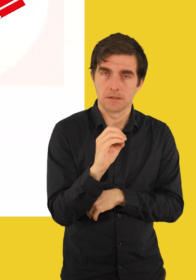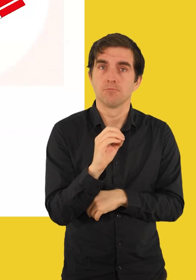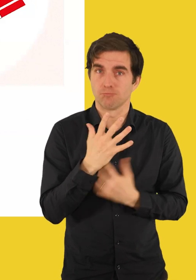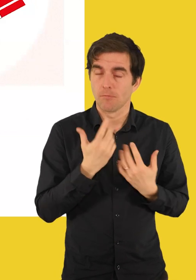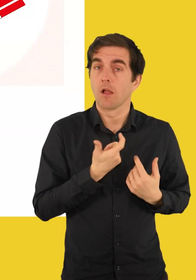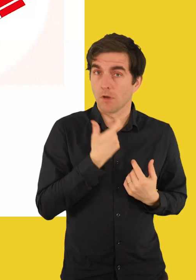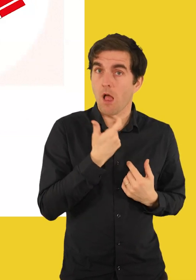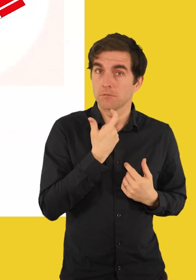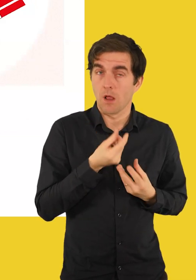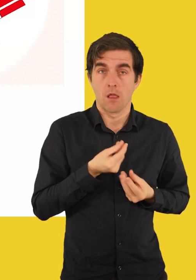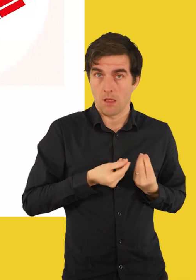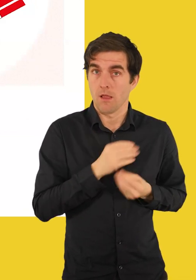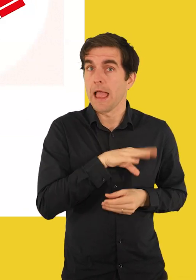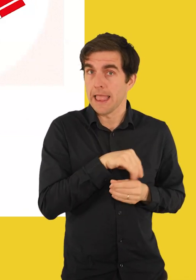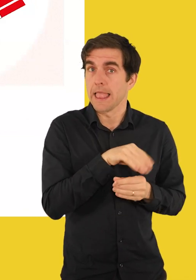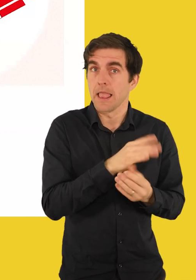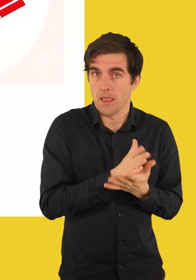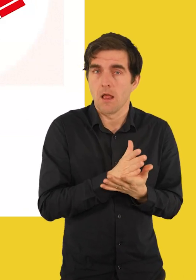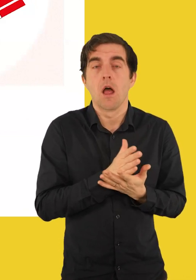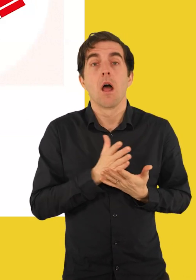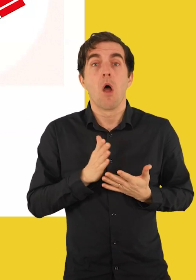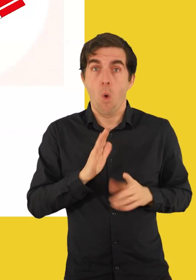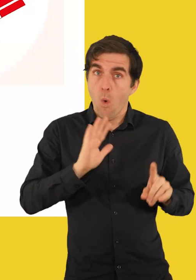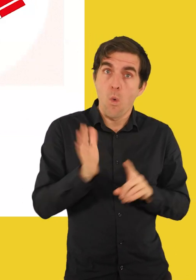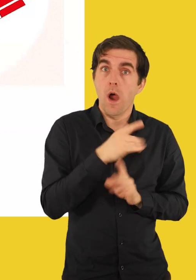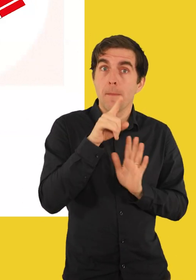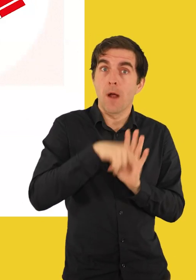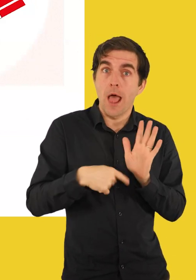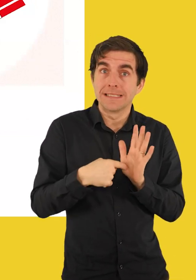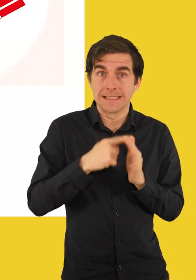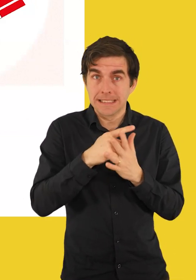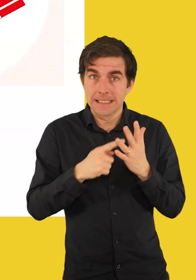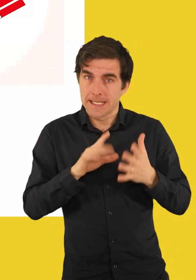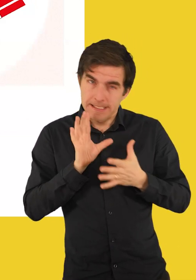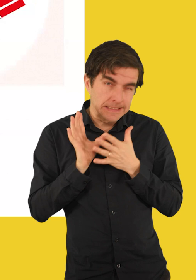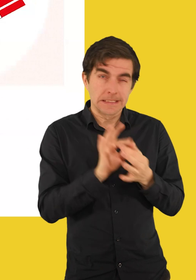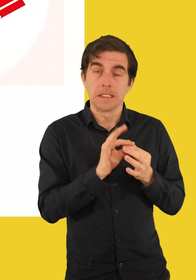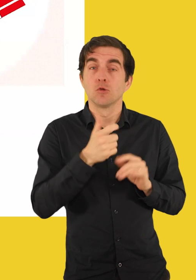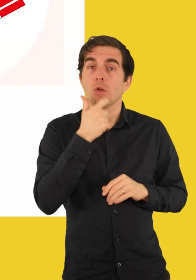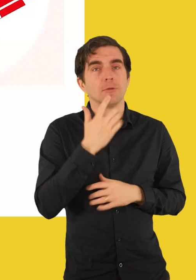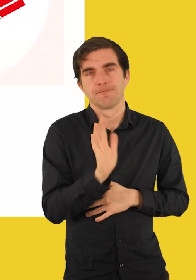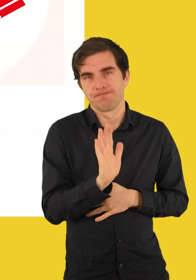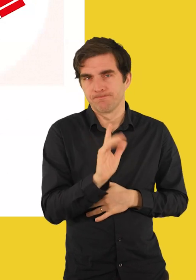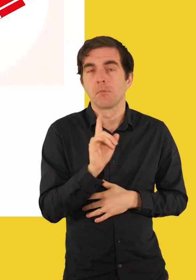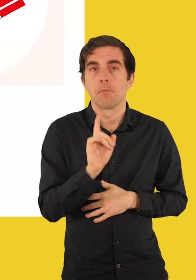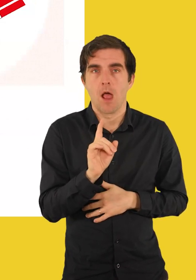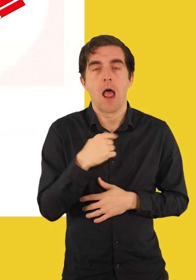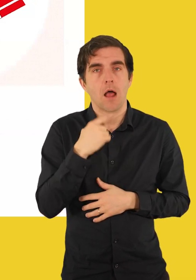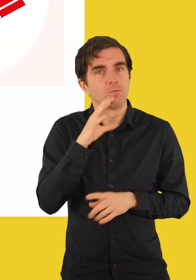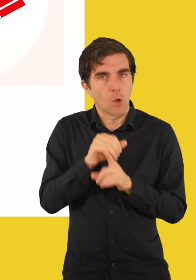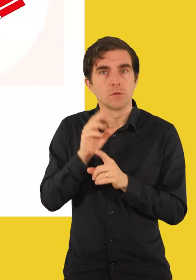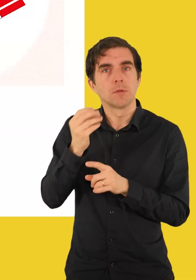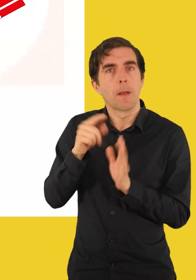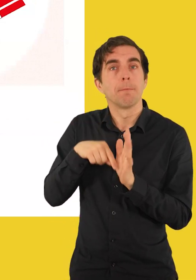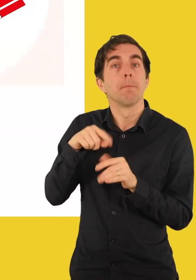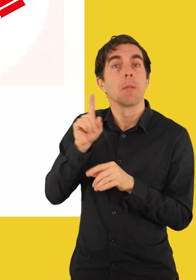it mentions the donut. That means that not all policy documents are focused on the donut, as I